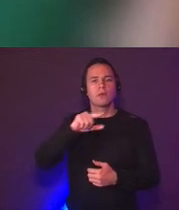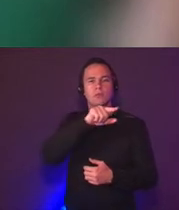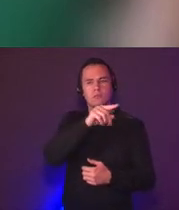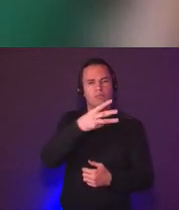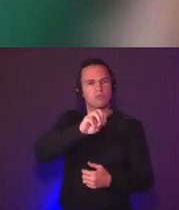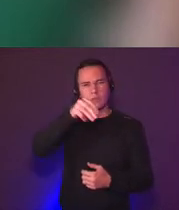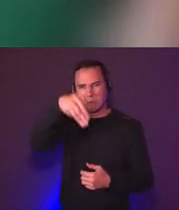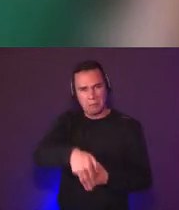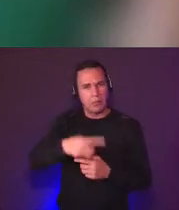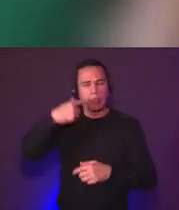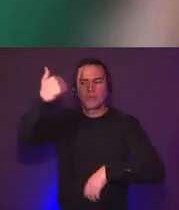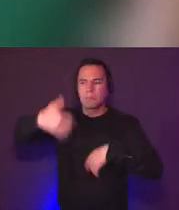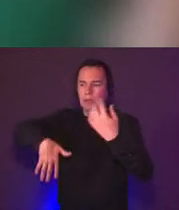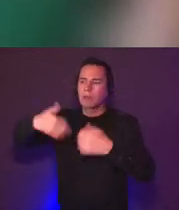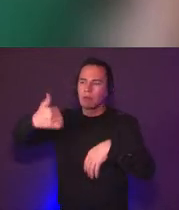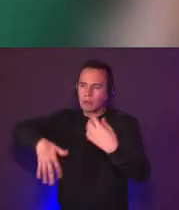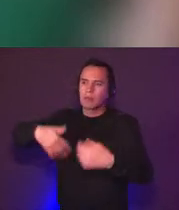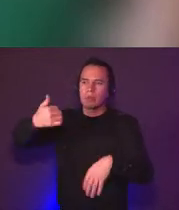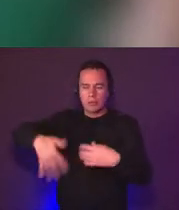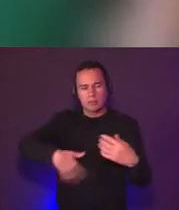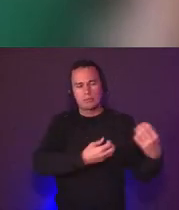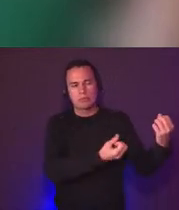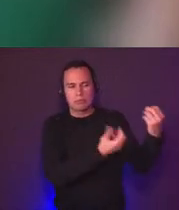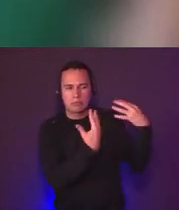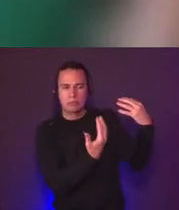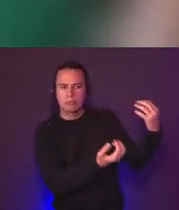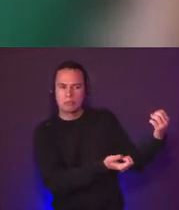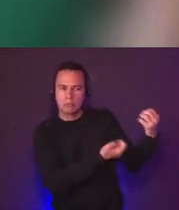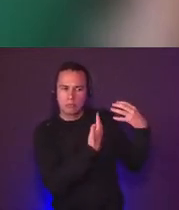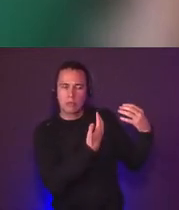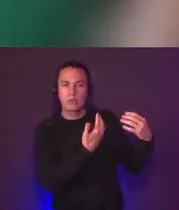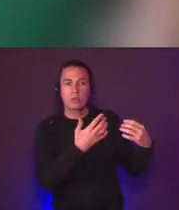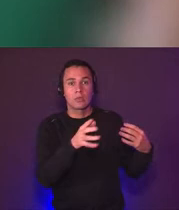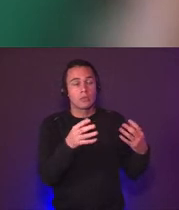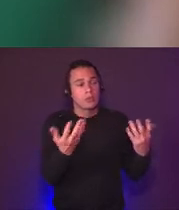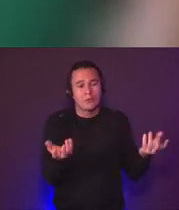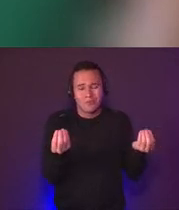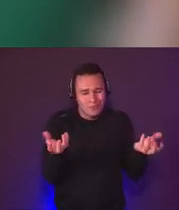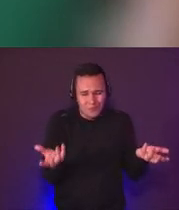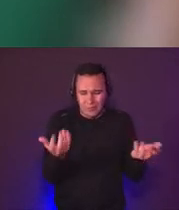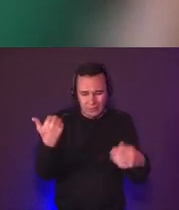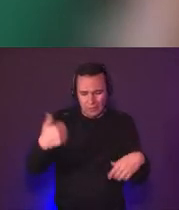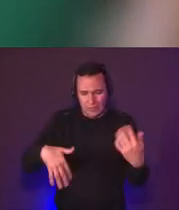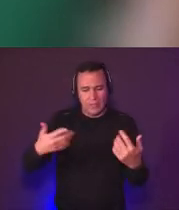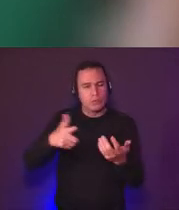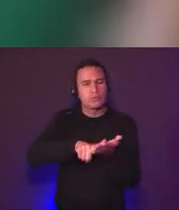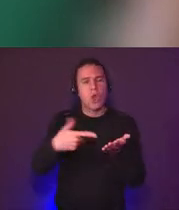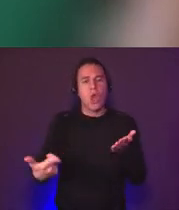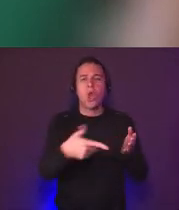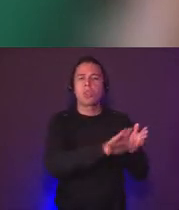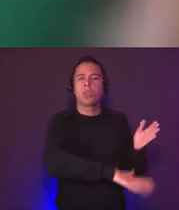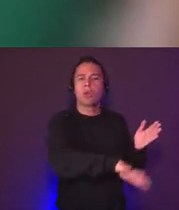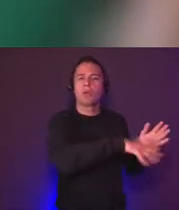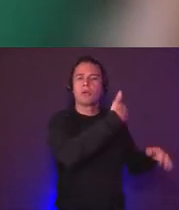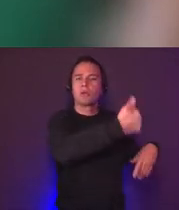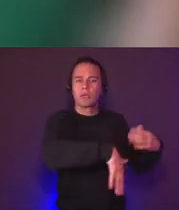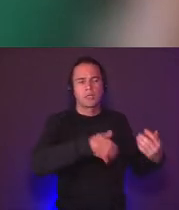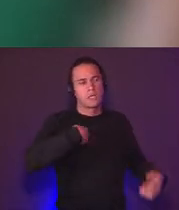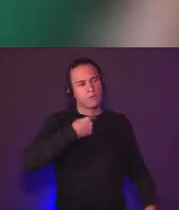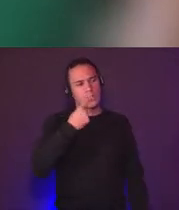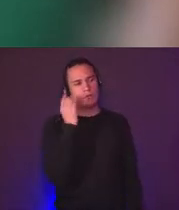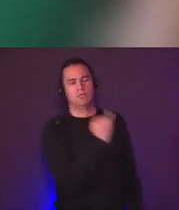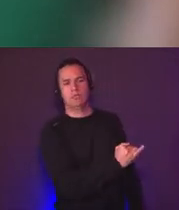explain this to journalists? And of course, he said, well, median's easy. It's the middle value. I said, that's not going across. I said, I